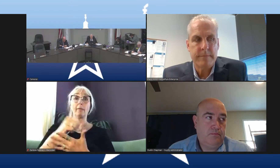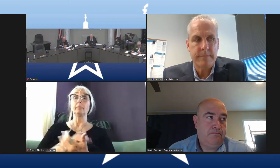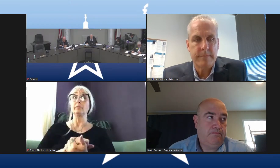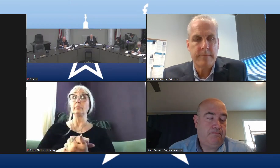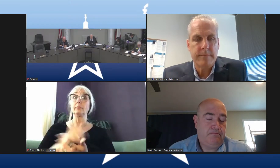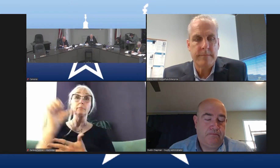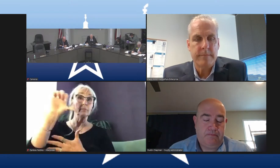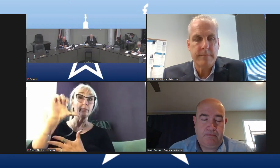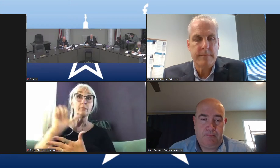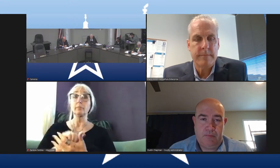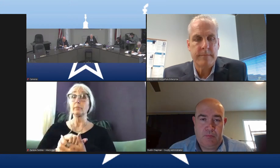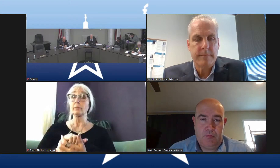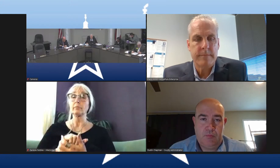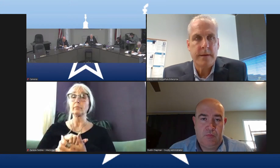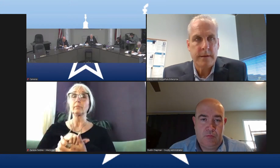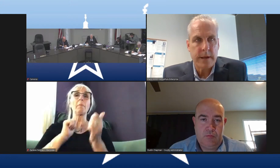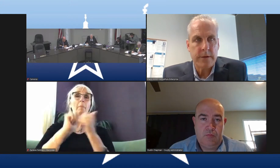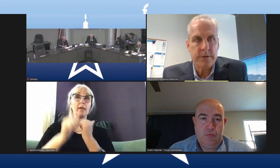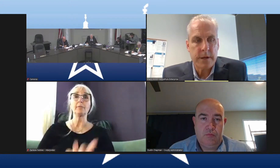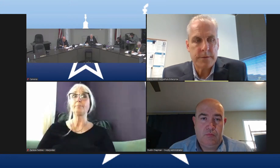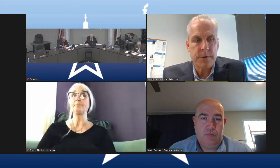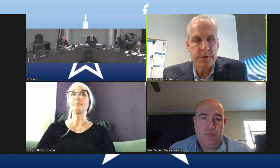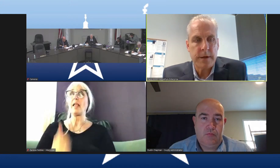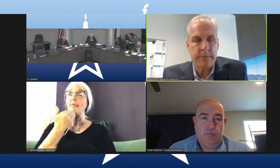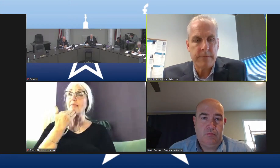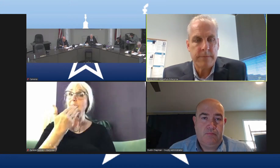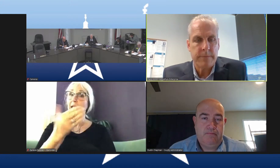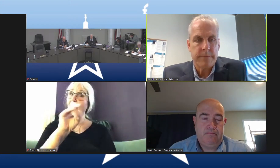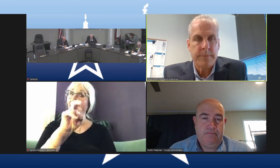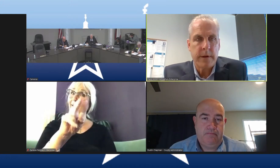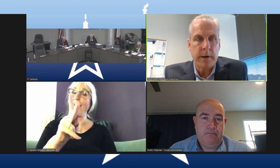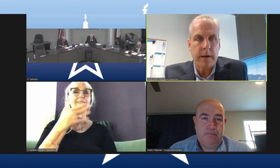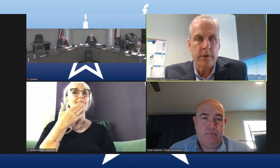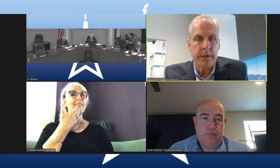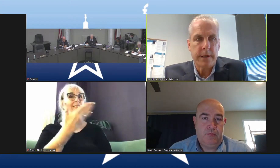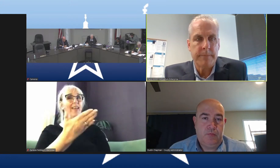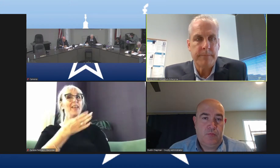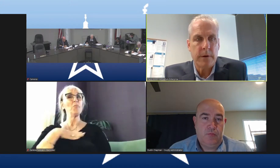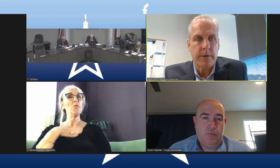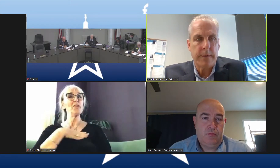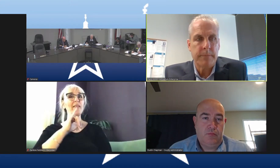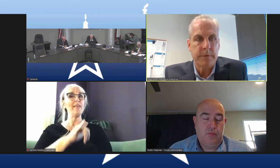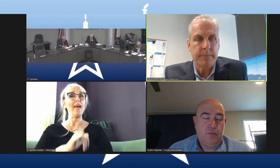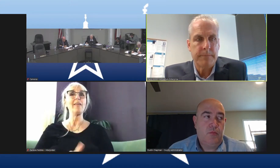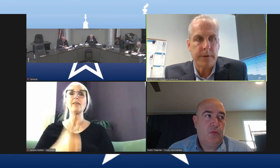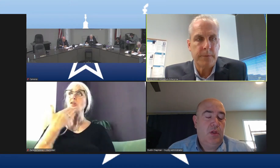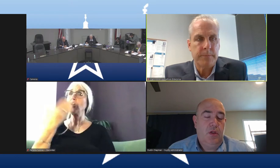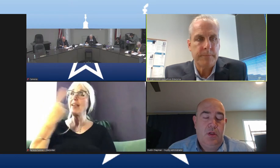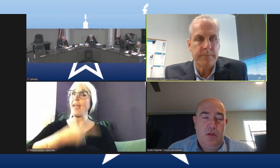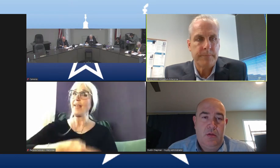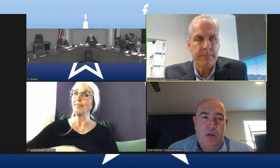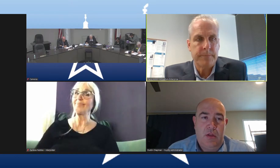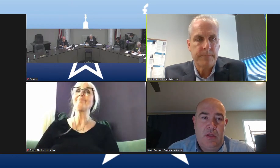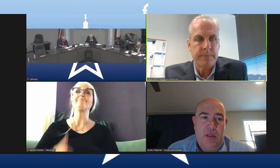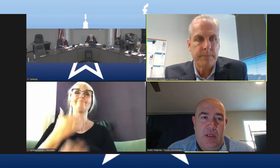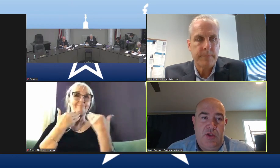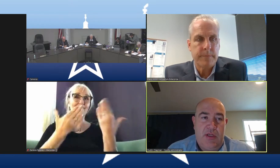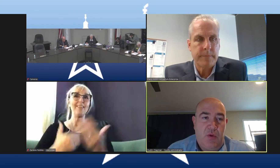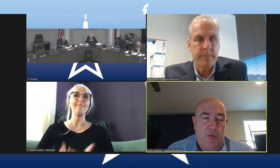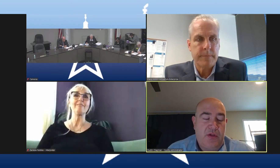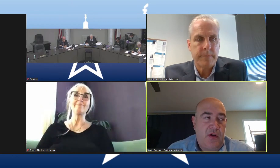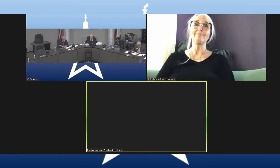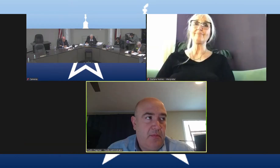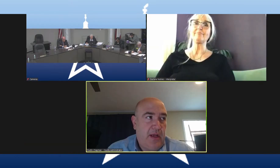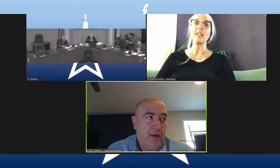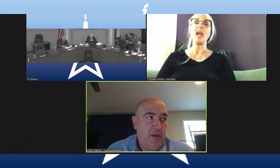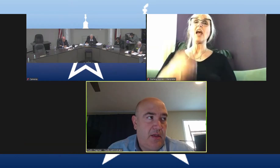Pass. Thank you, Clark. Thank you, Judge. Appreciate it. Yeah. Have a Everybody good have a day. great day. Okay. Thank you. And Judge,